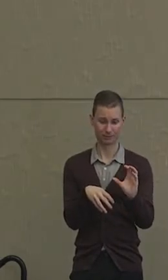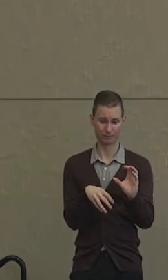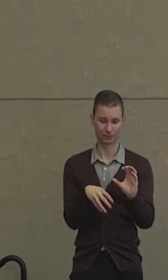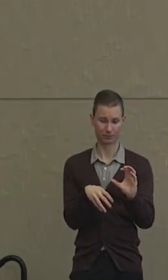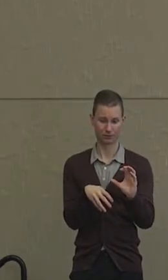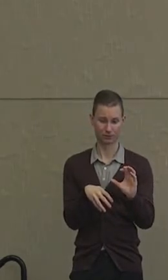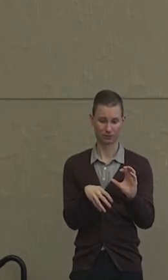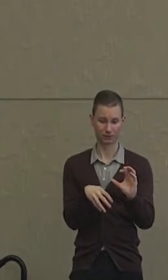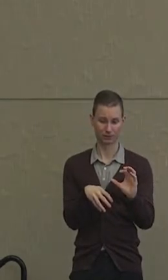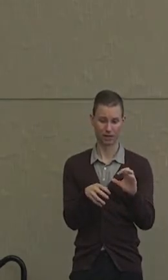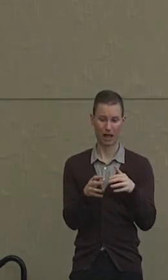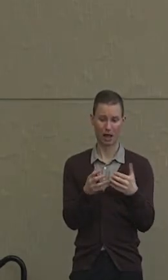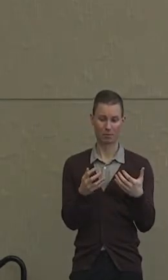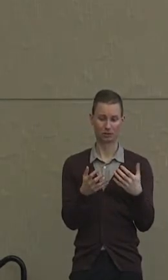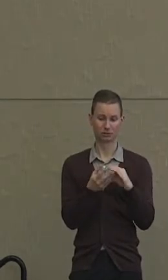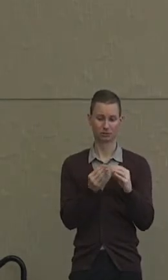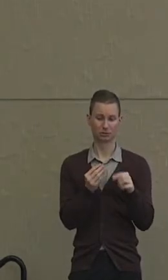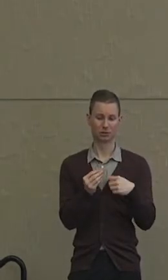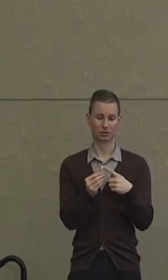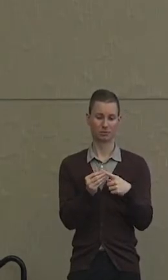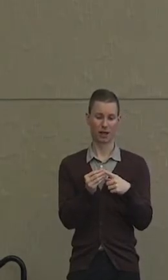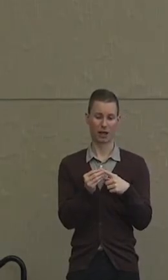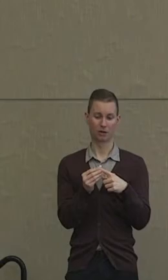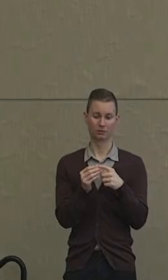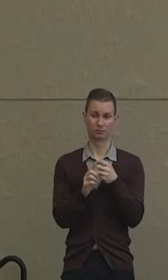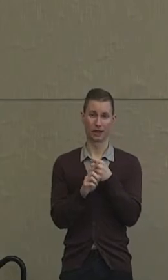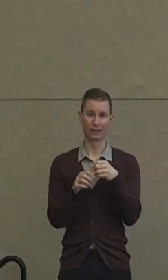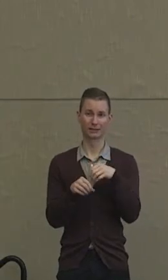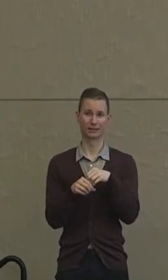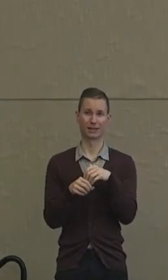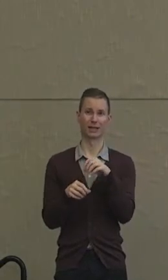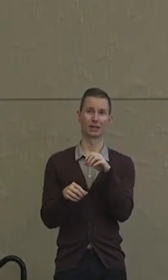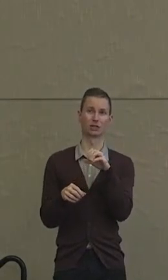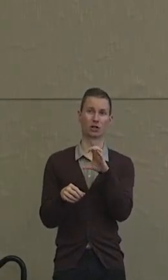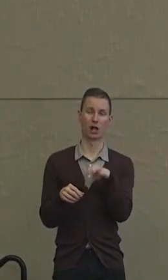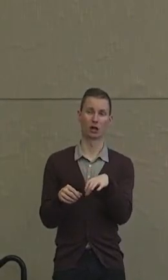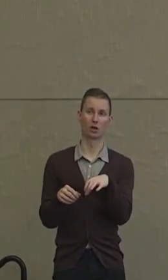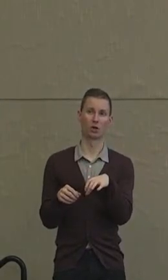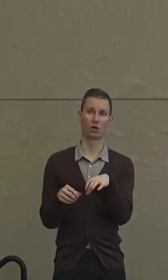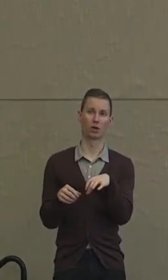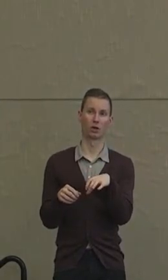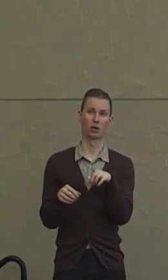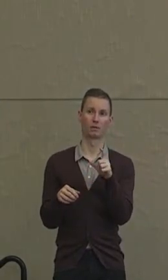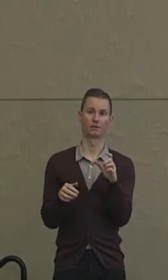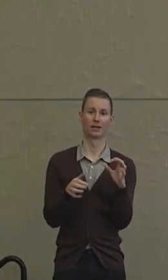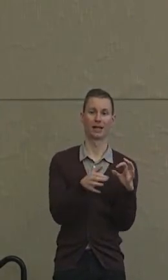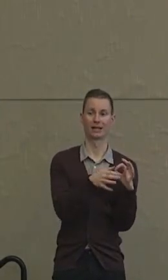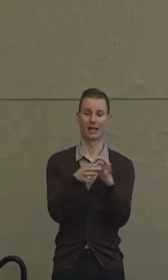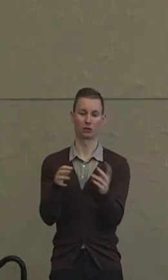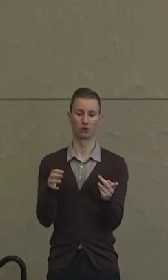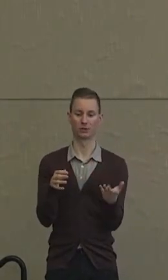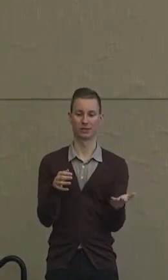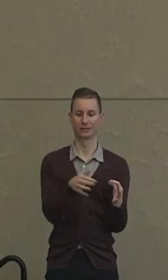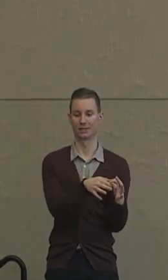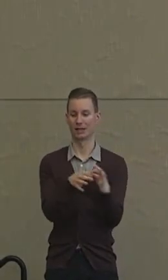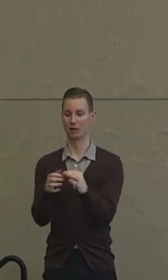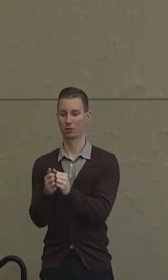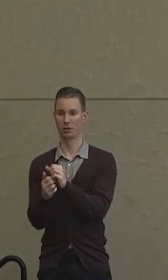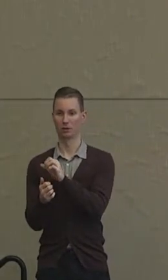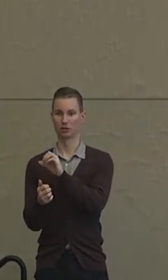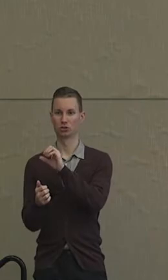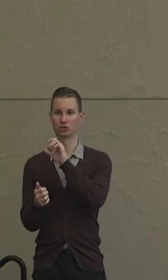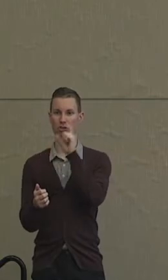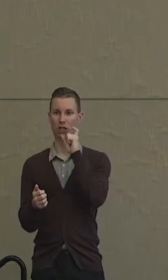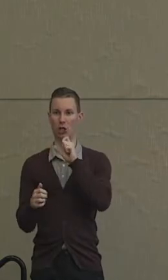how much narrative around community violence in Chicago exists to gender-based violence, mm-hmm. you know? Mm-hmm. And